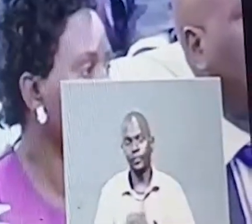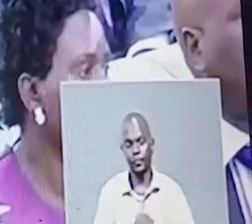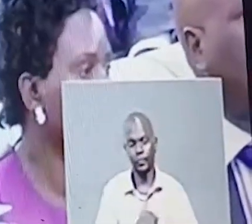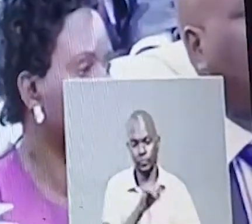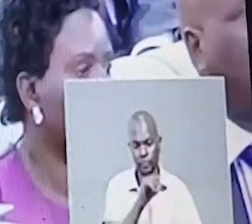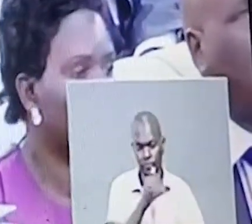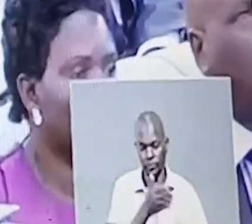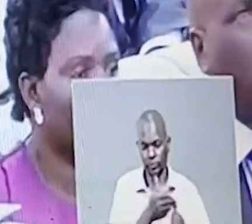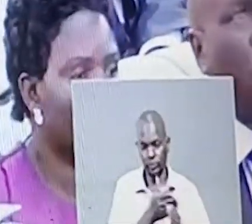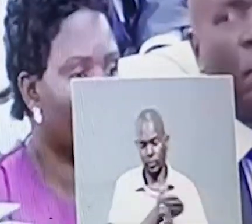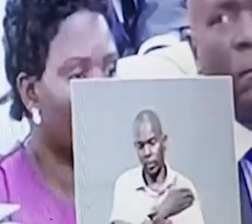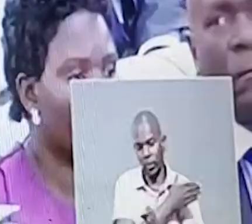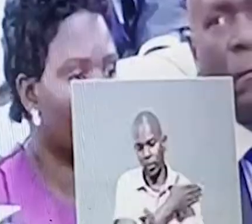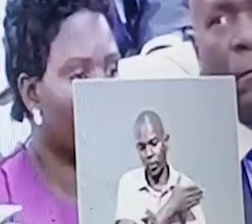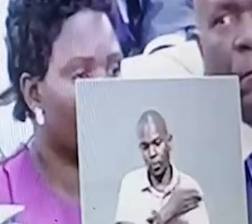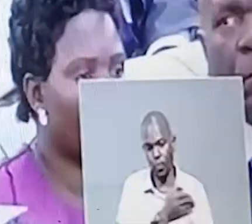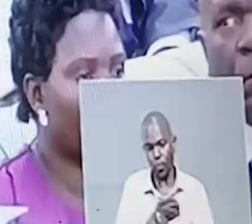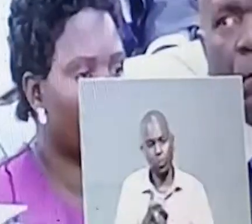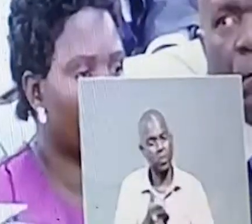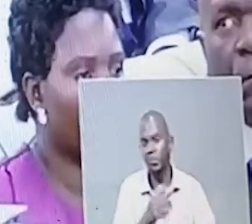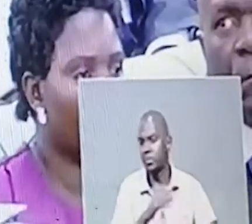the Speaker has not responded to me.